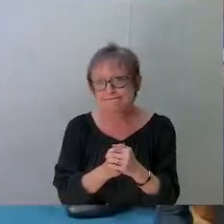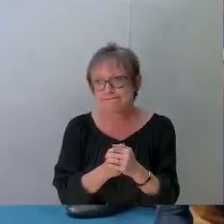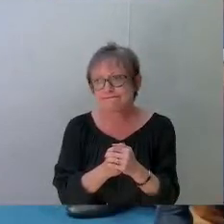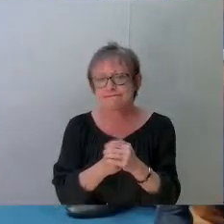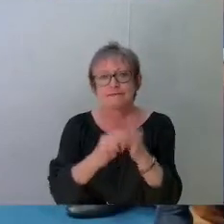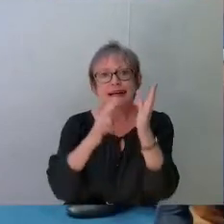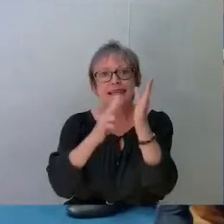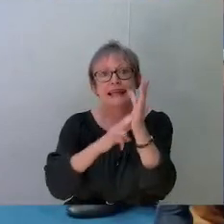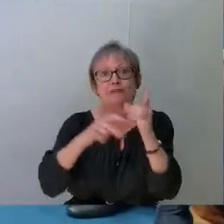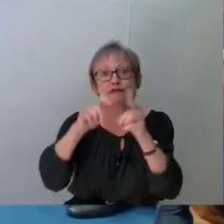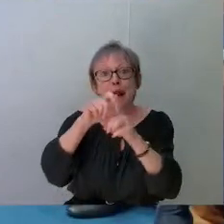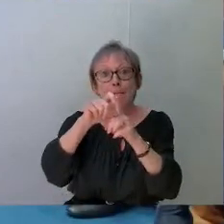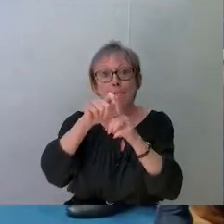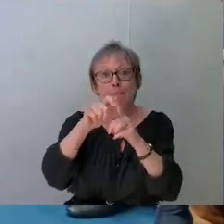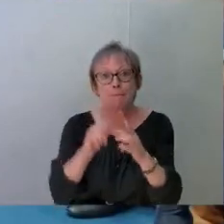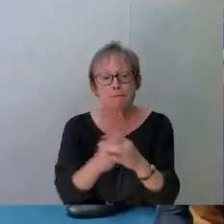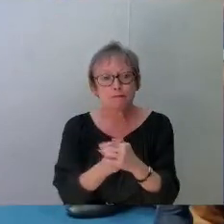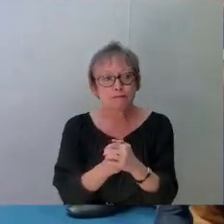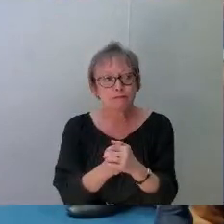Niamh Gunnan.